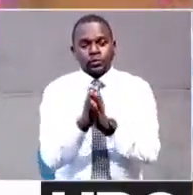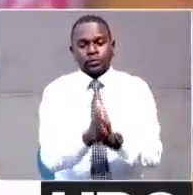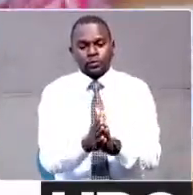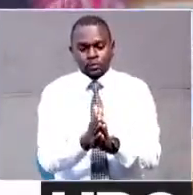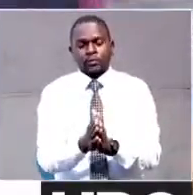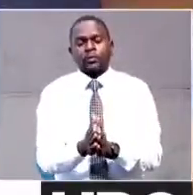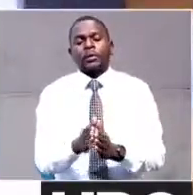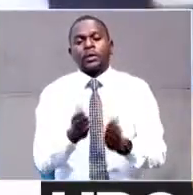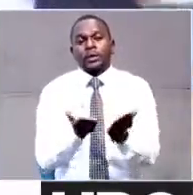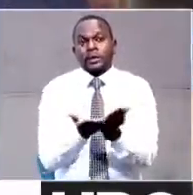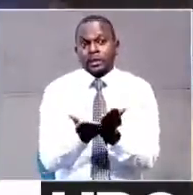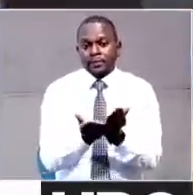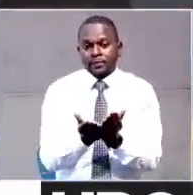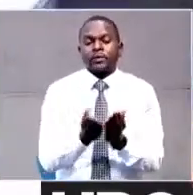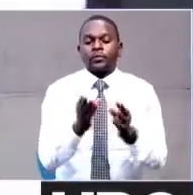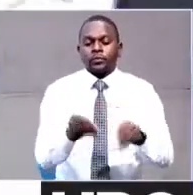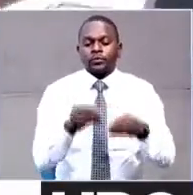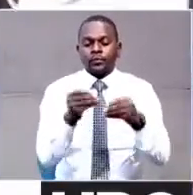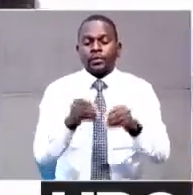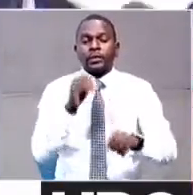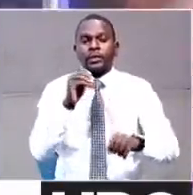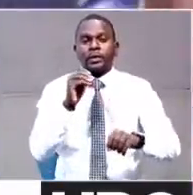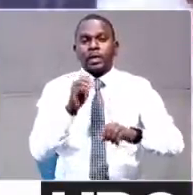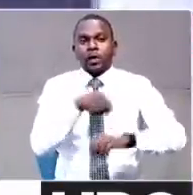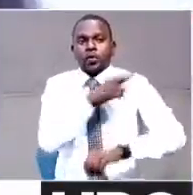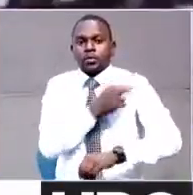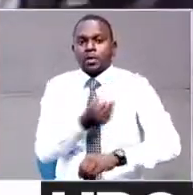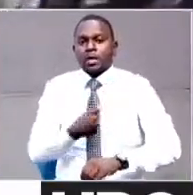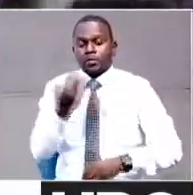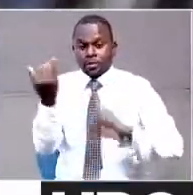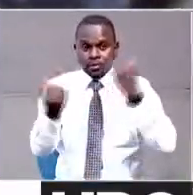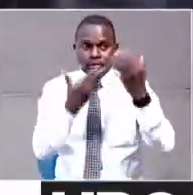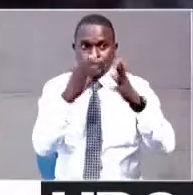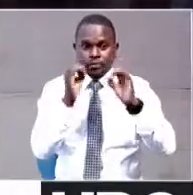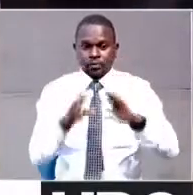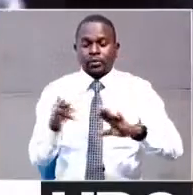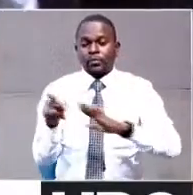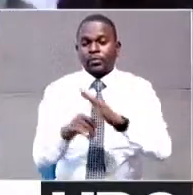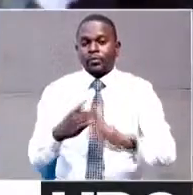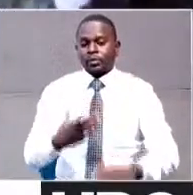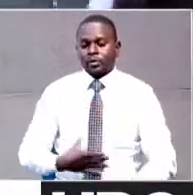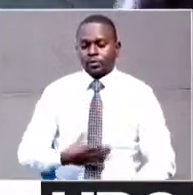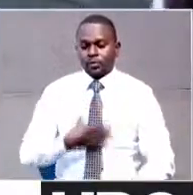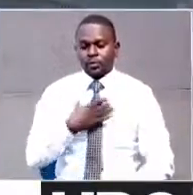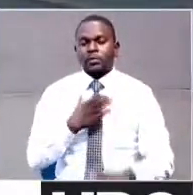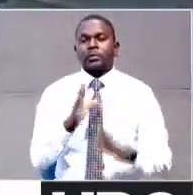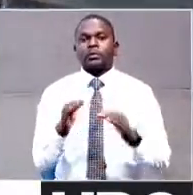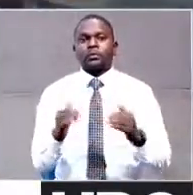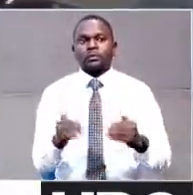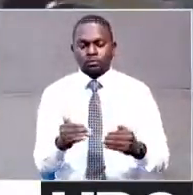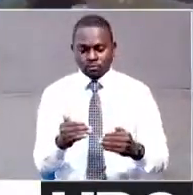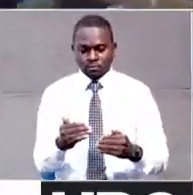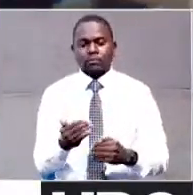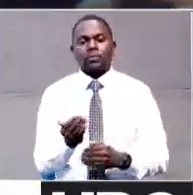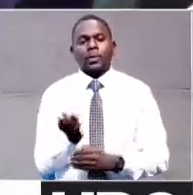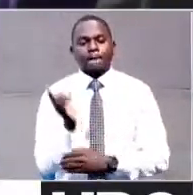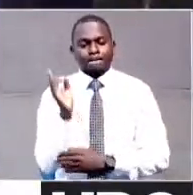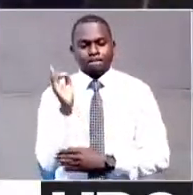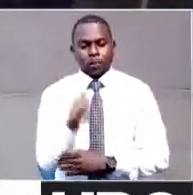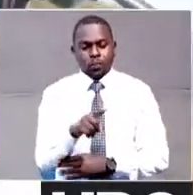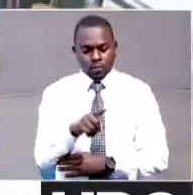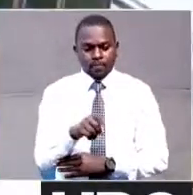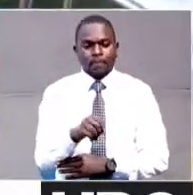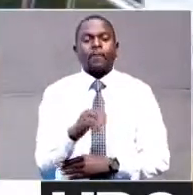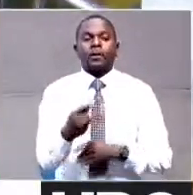The service providers at the hospital had no idea about the Premier's visit to the hospital. Upon her arrival,